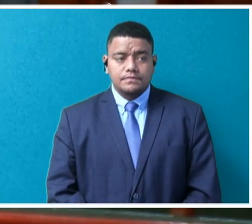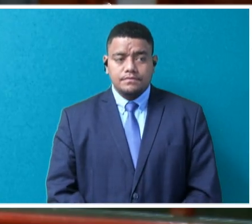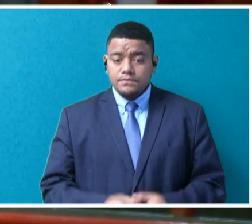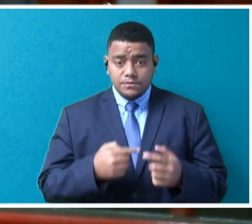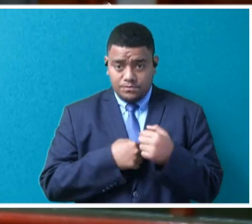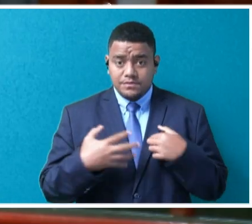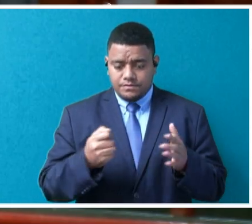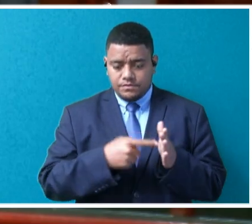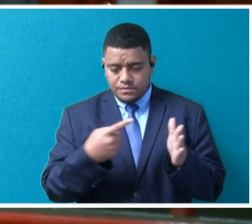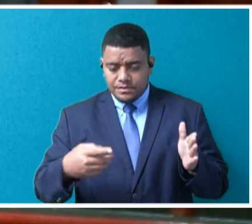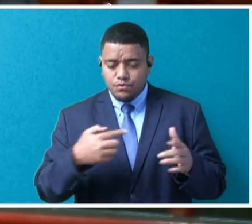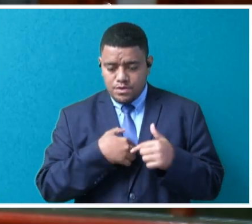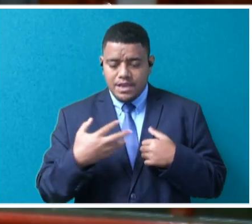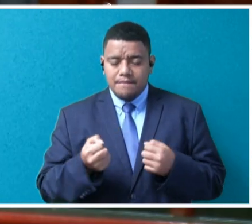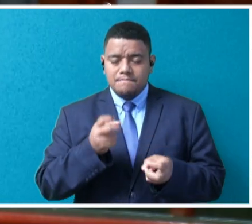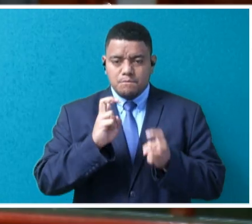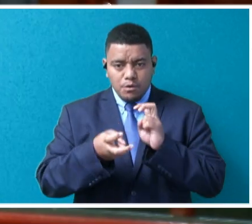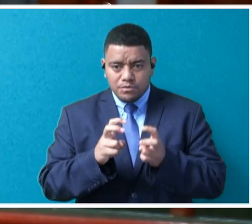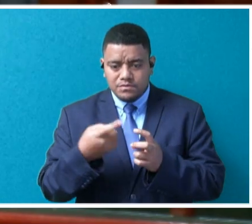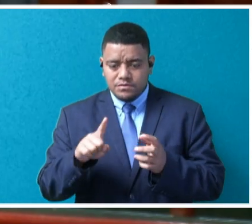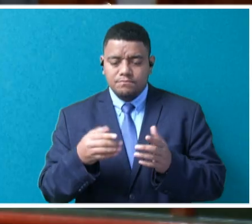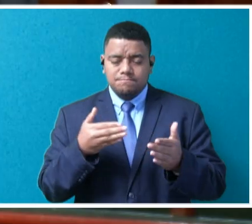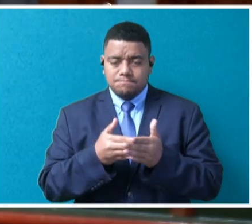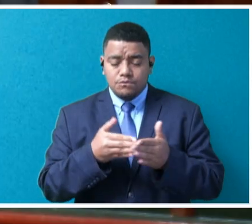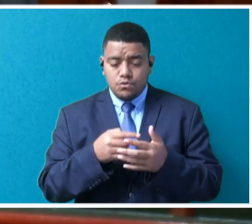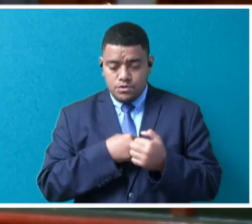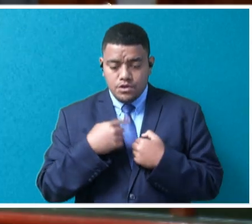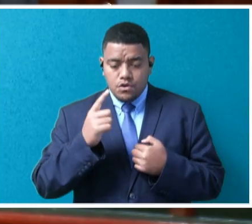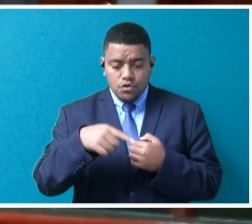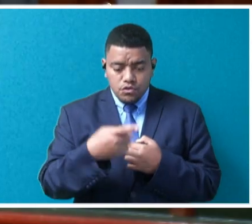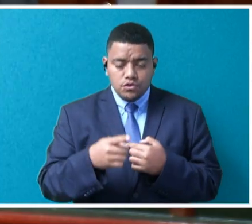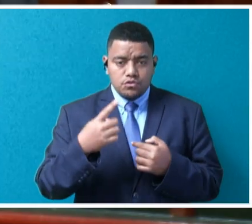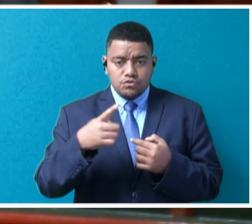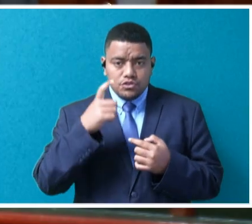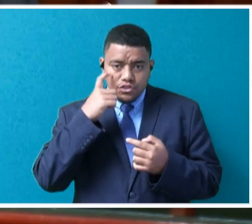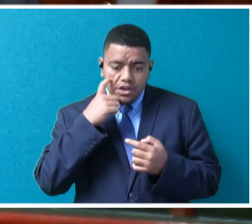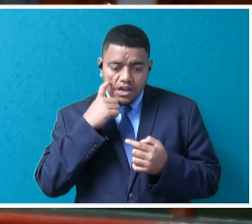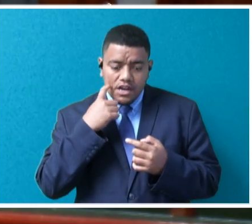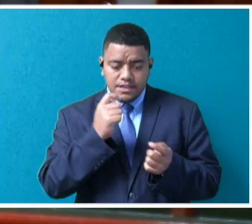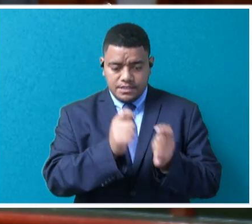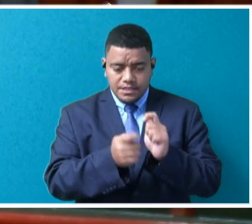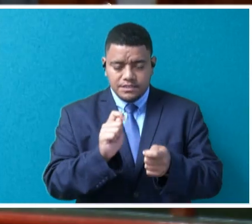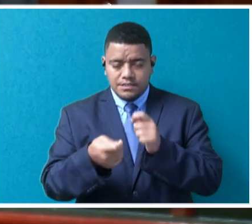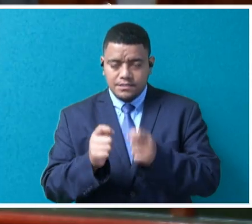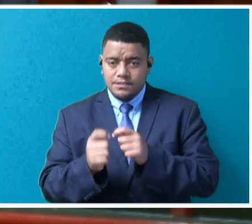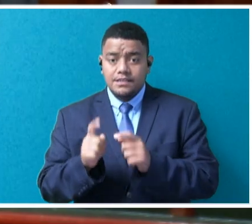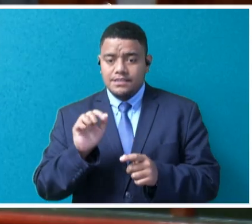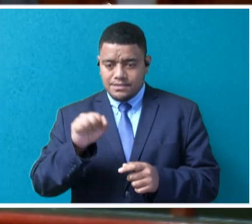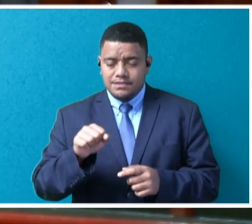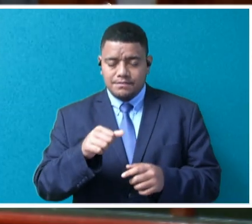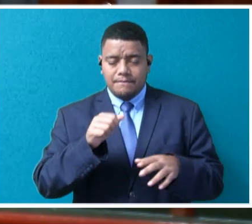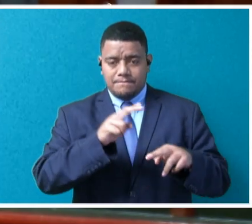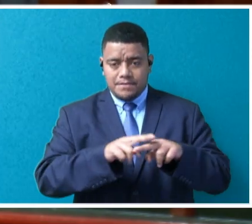have endured the moments of turmoils and we continue to navigate trials and tribulations. Yes, Fiji